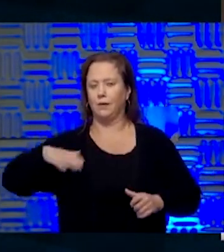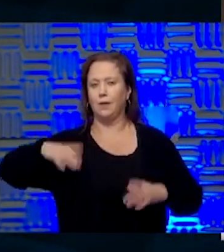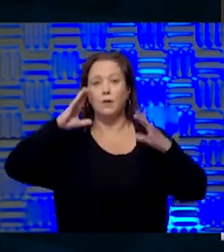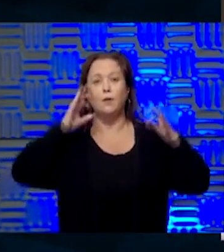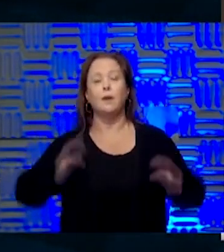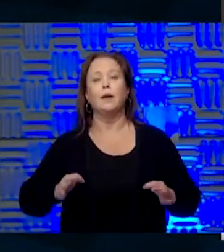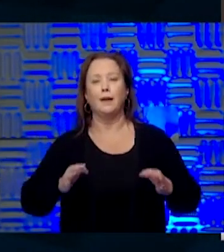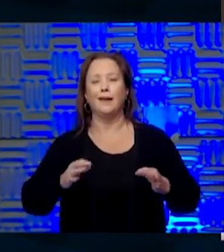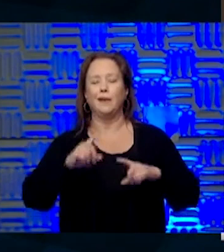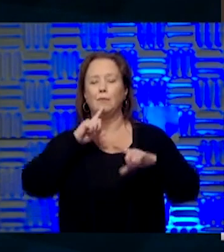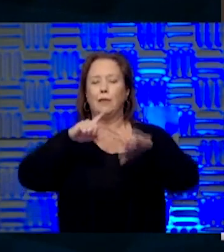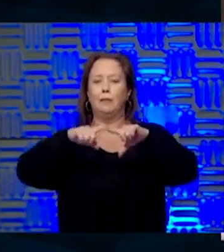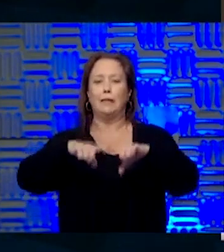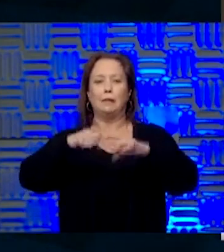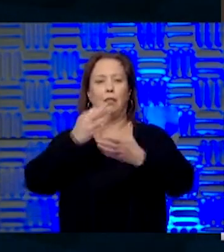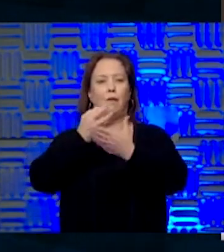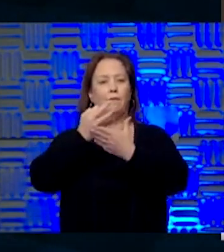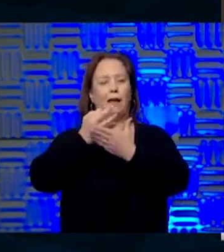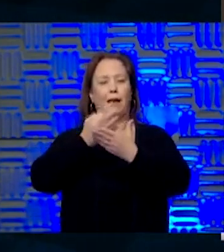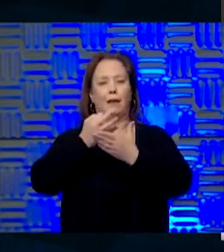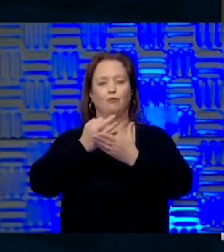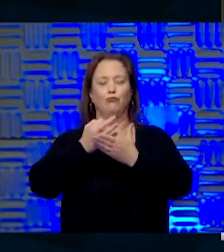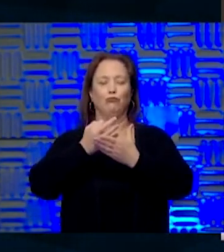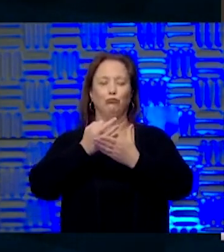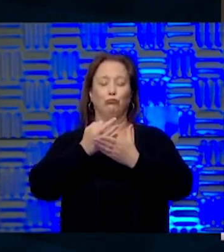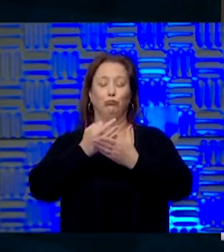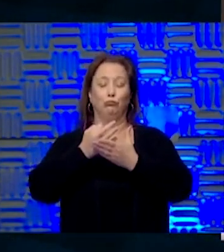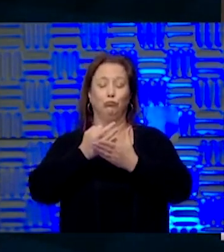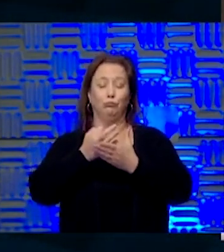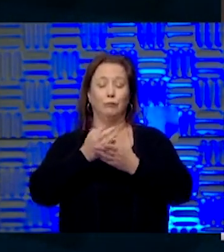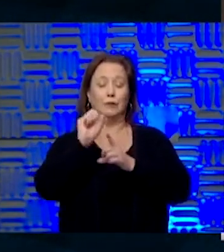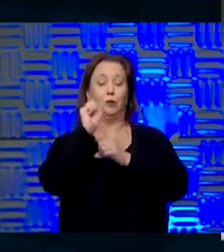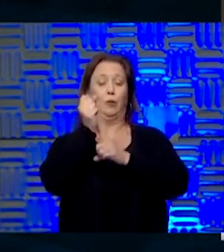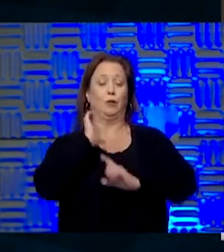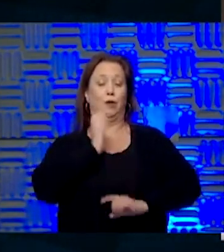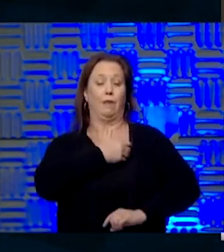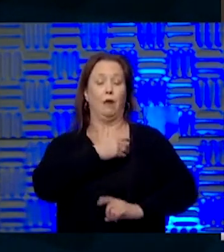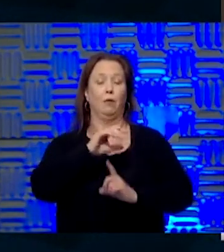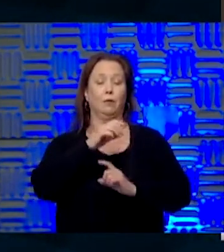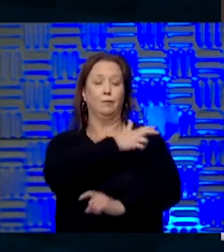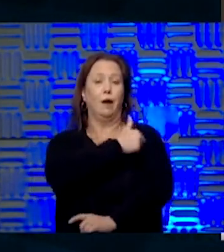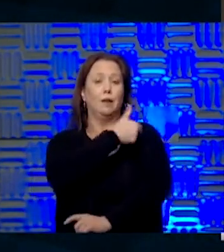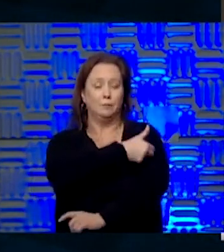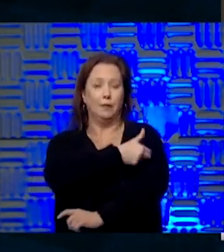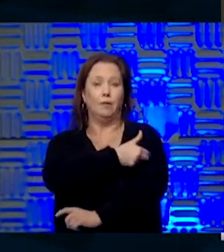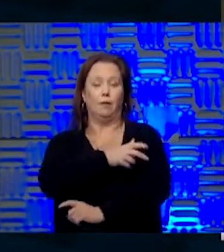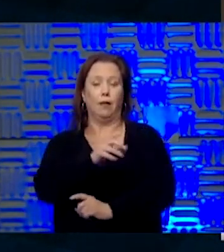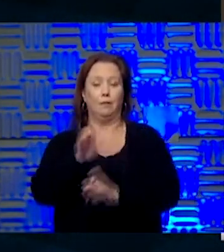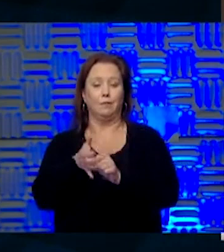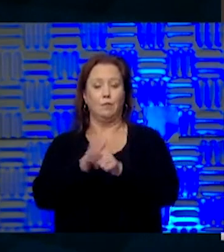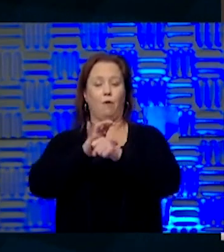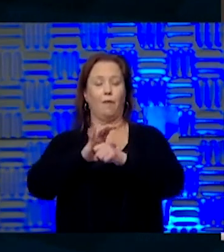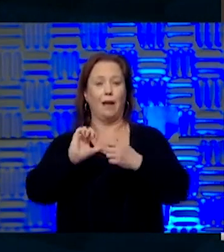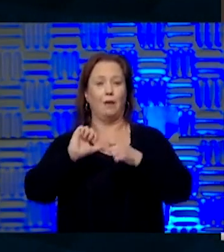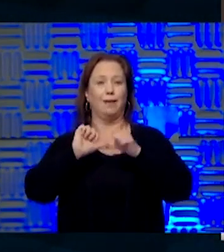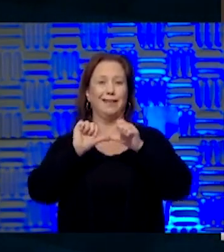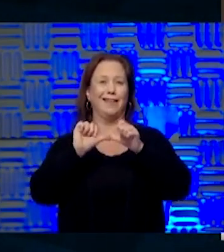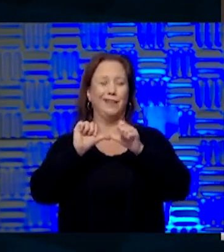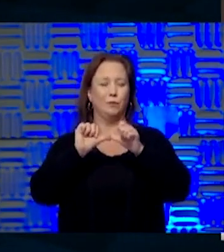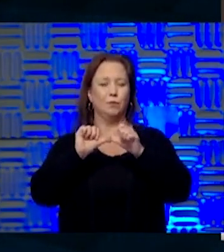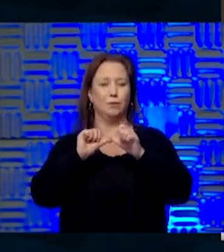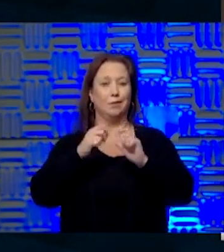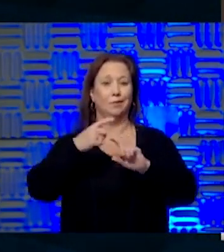financial condition of our hospitals and the COVID crisis that the magnitude of it as we continue weeks and months